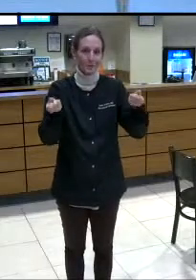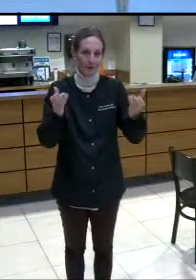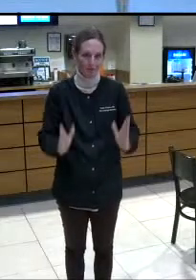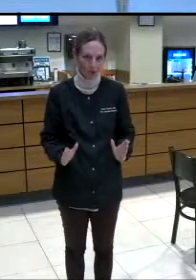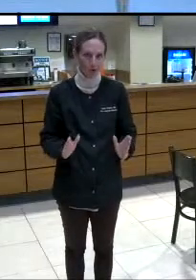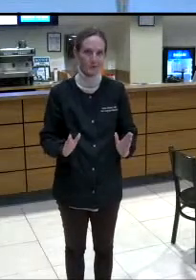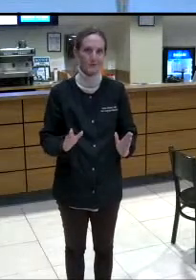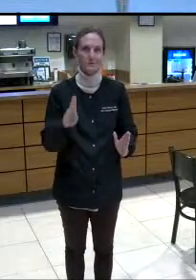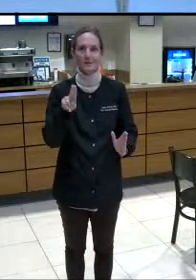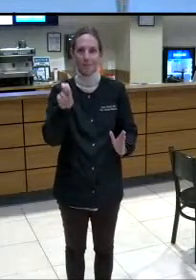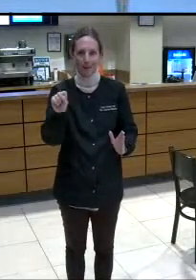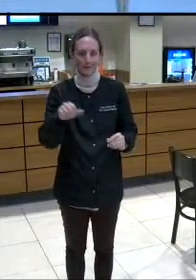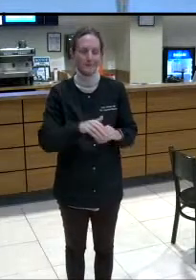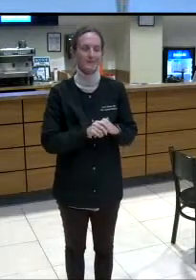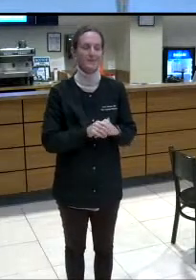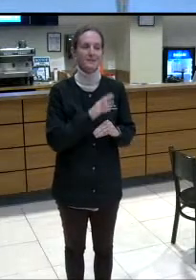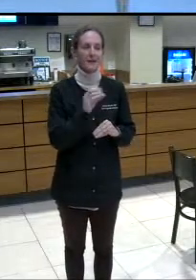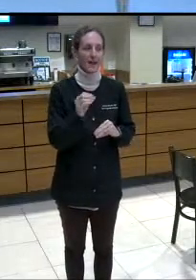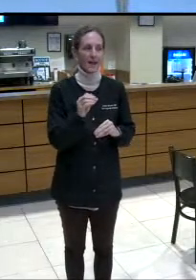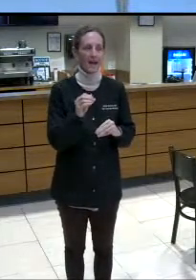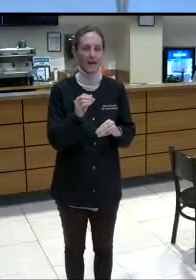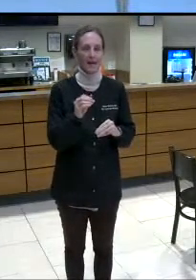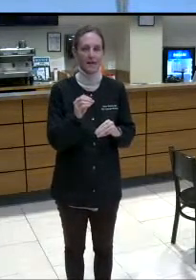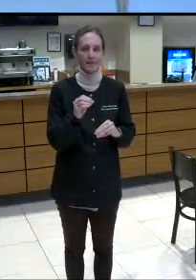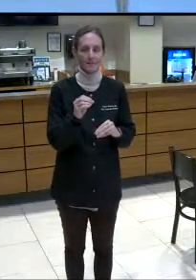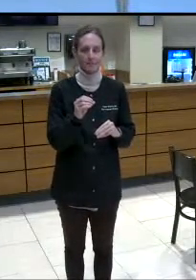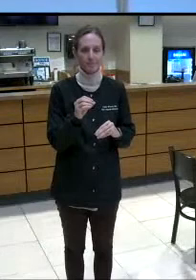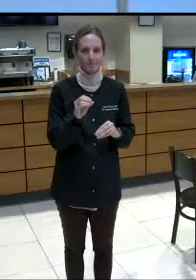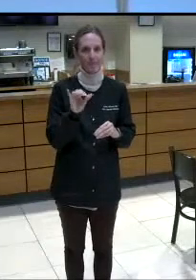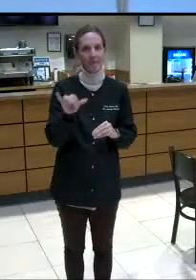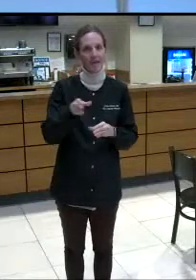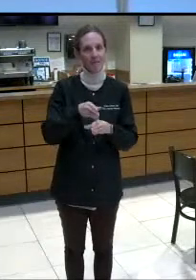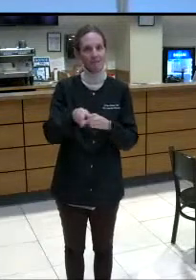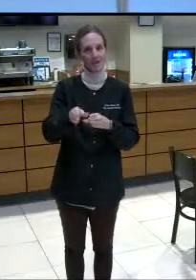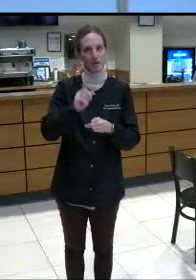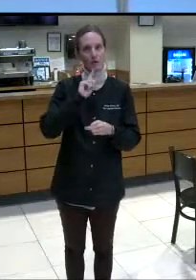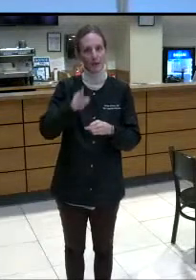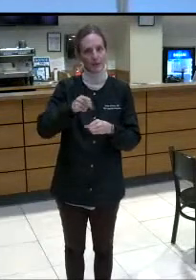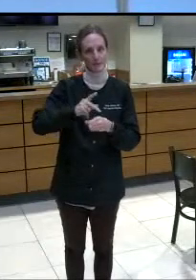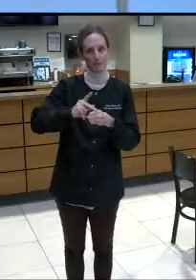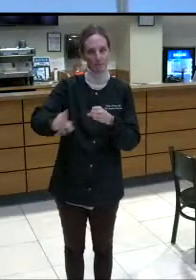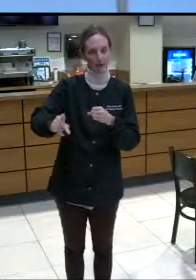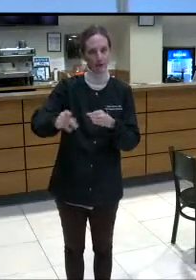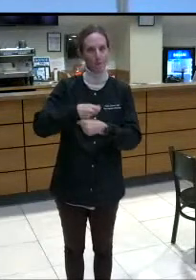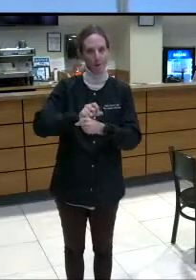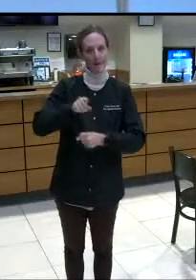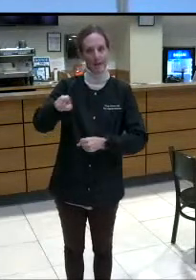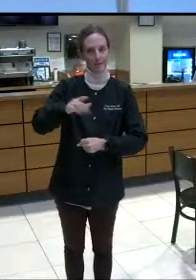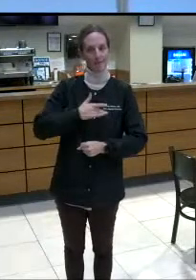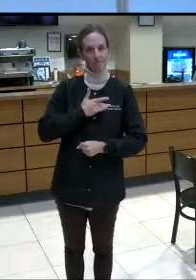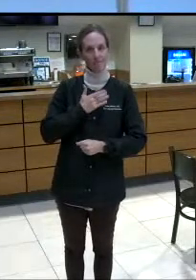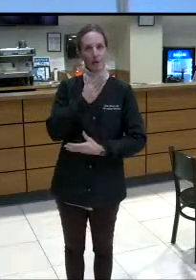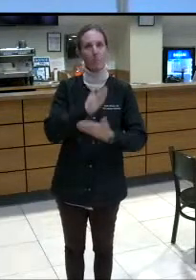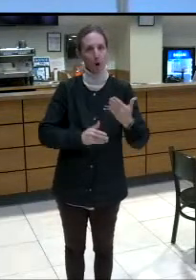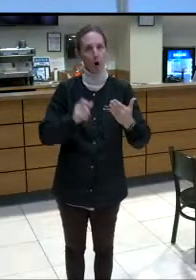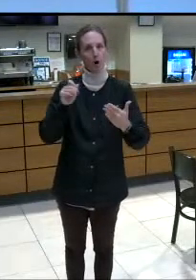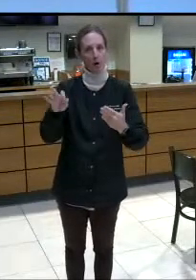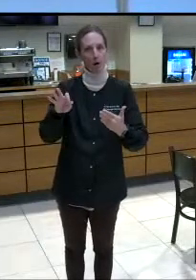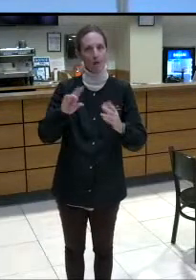and, professionalizing that field and making them feel, a part of the